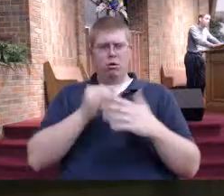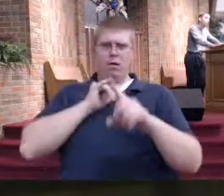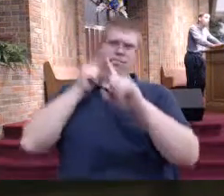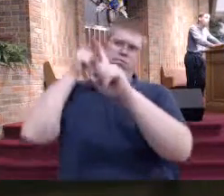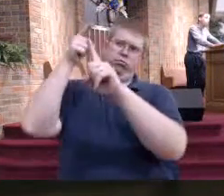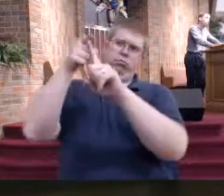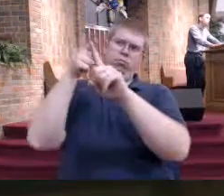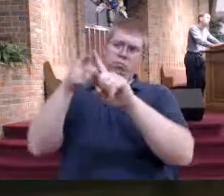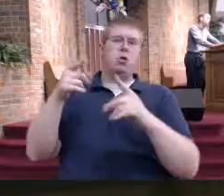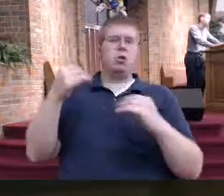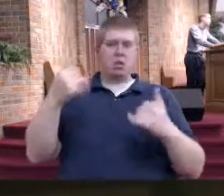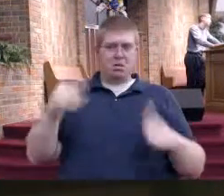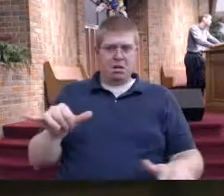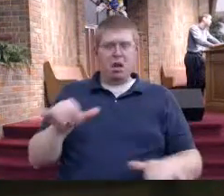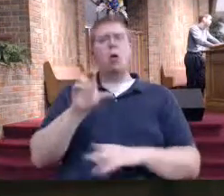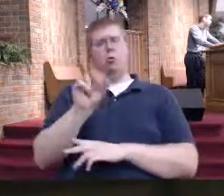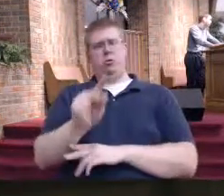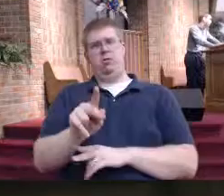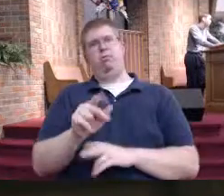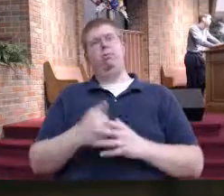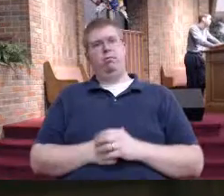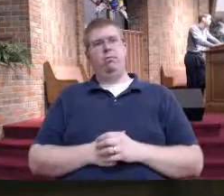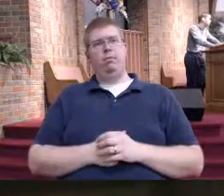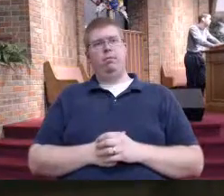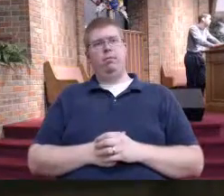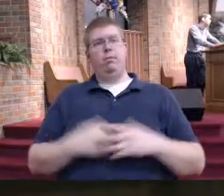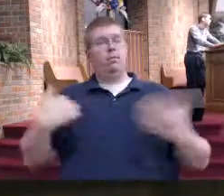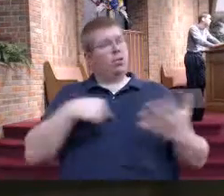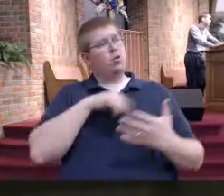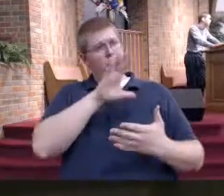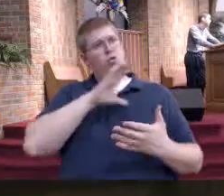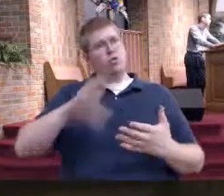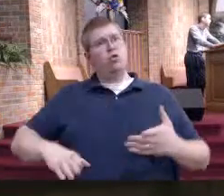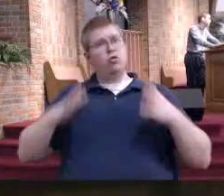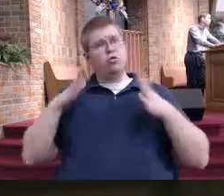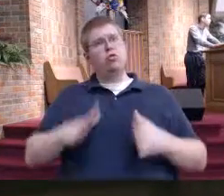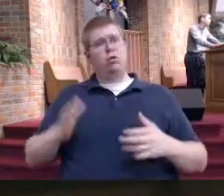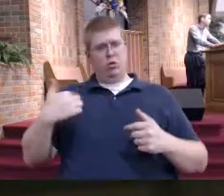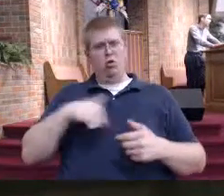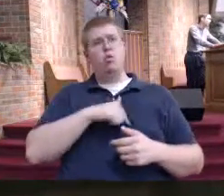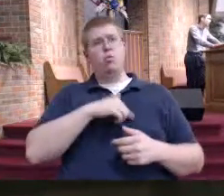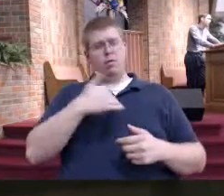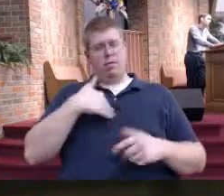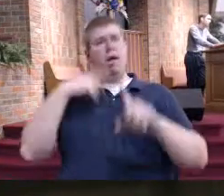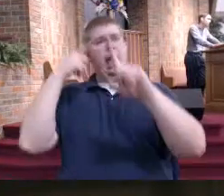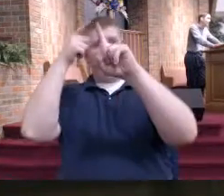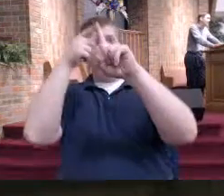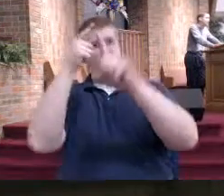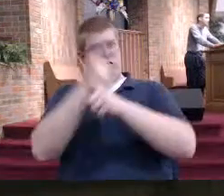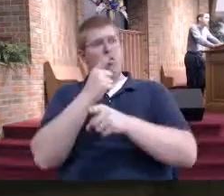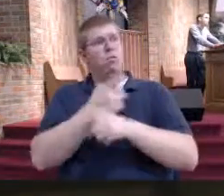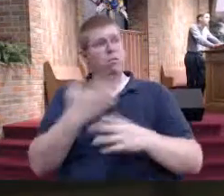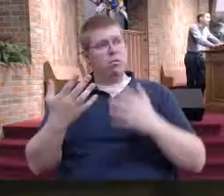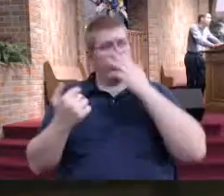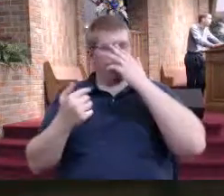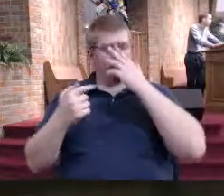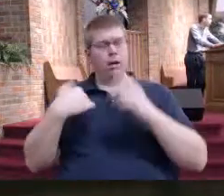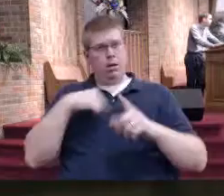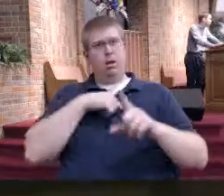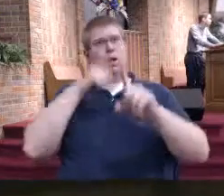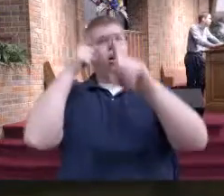You know, all of us as Christians, we have a goal. Our goal is to be in heaven with our Father one day. And you can't meet that